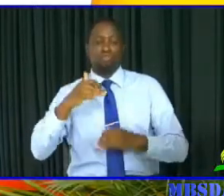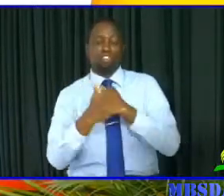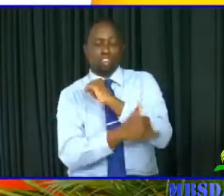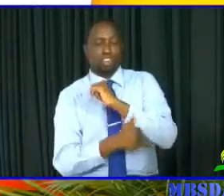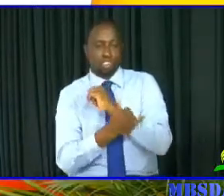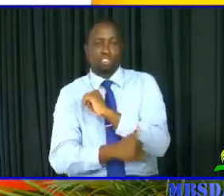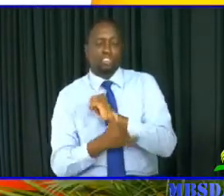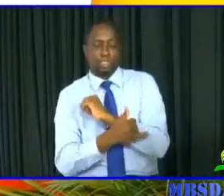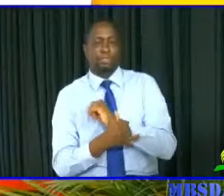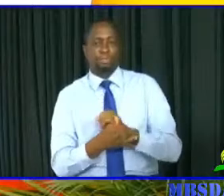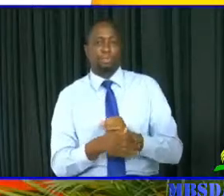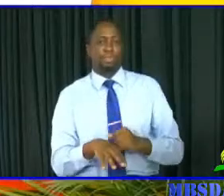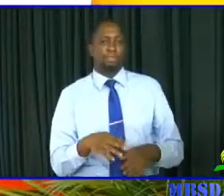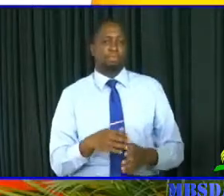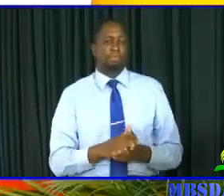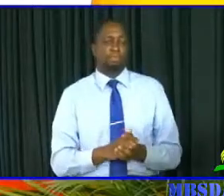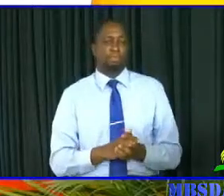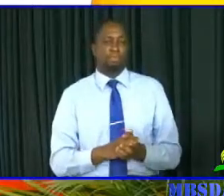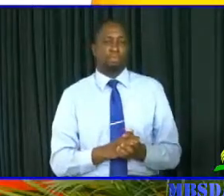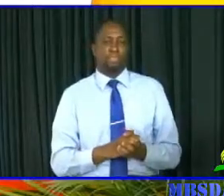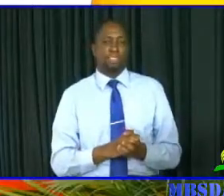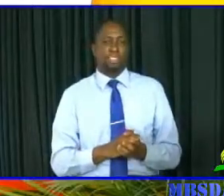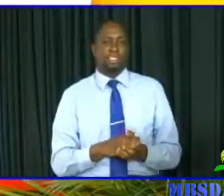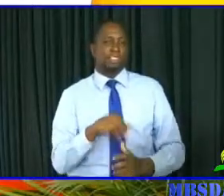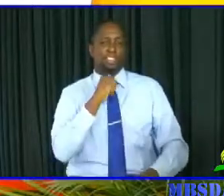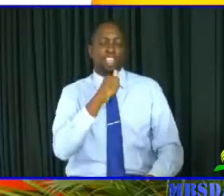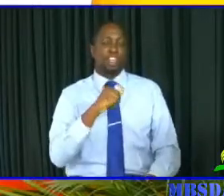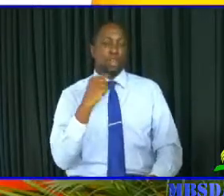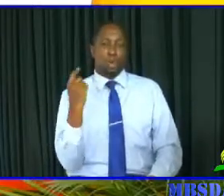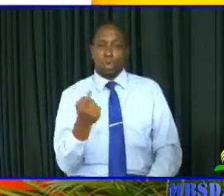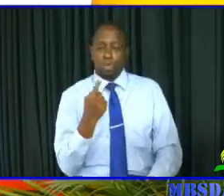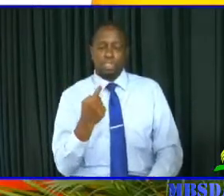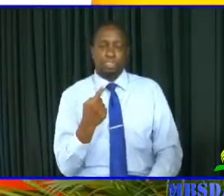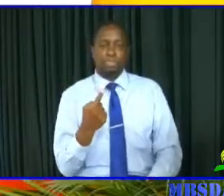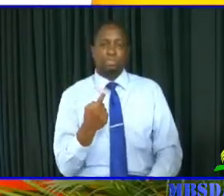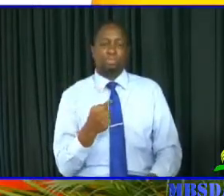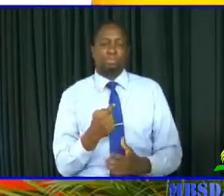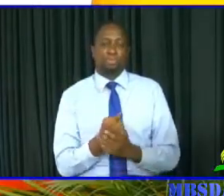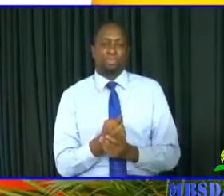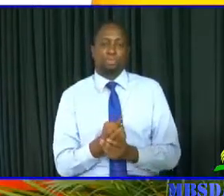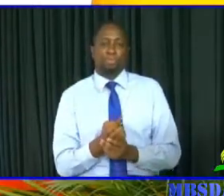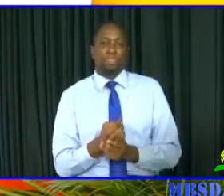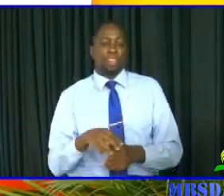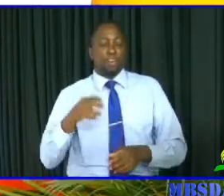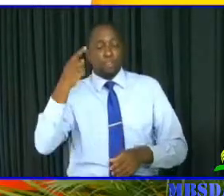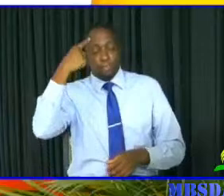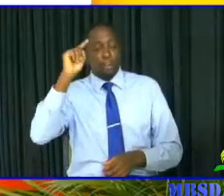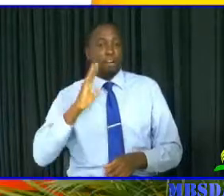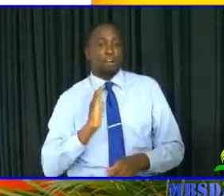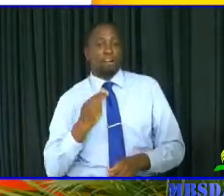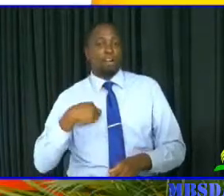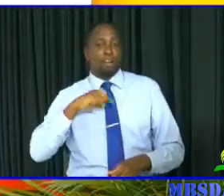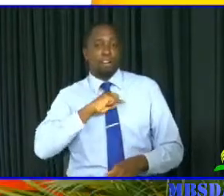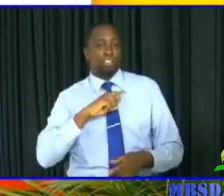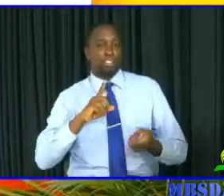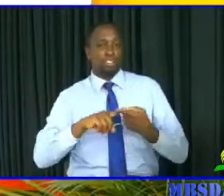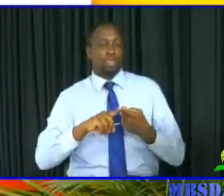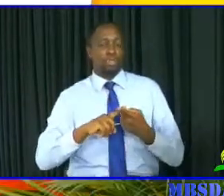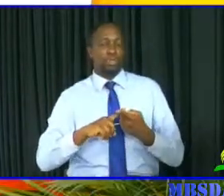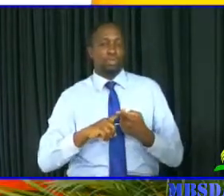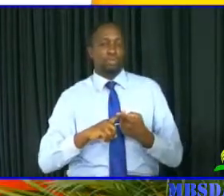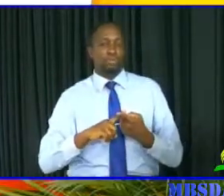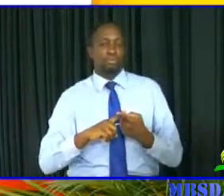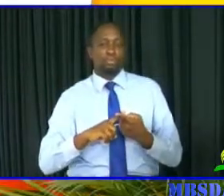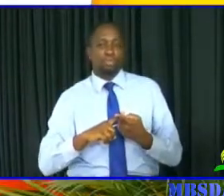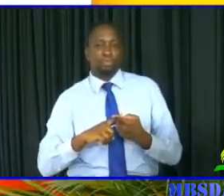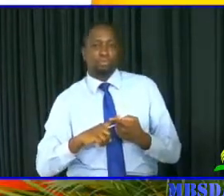cannot survive on our own. It is not only that, but for our economy to survive, for our economy to be